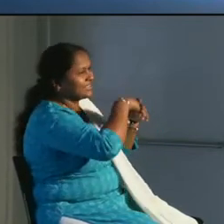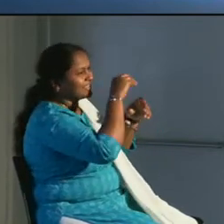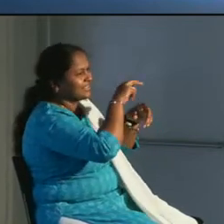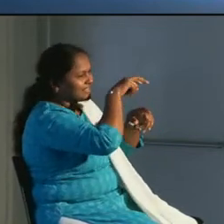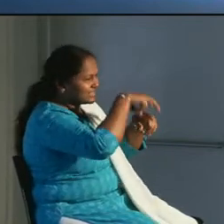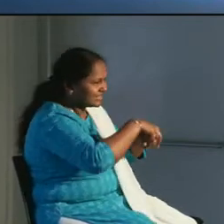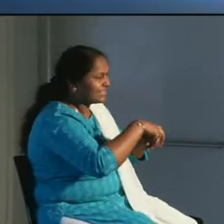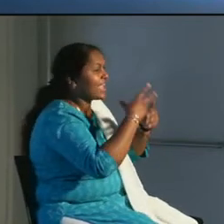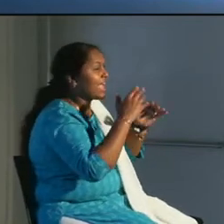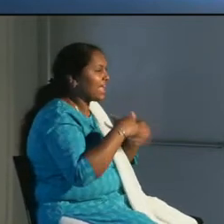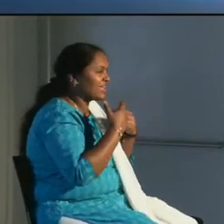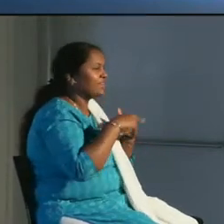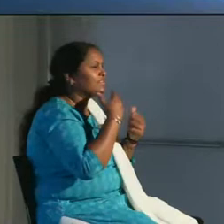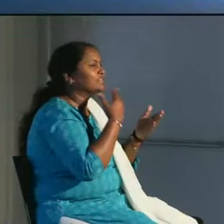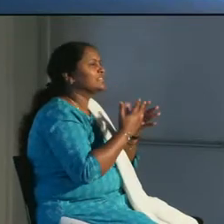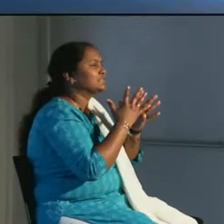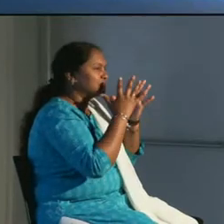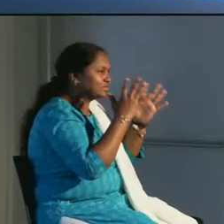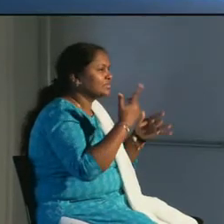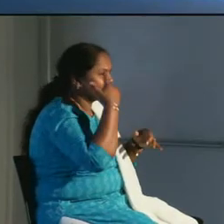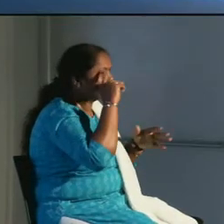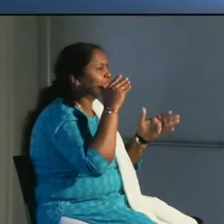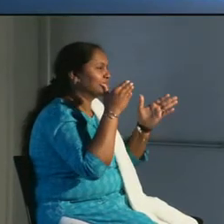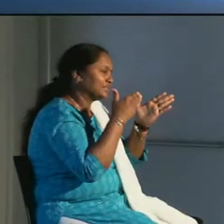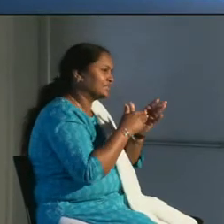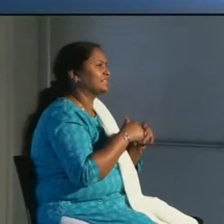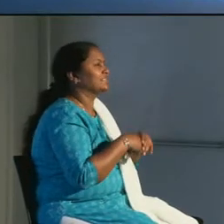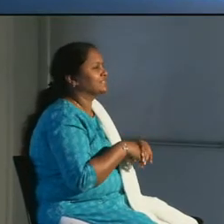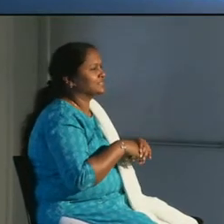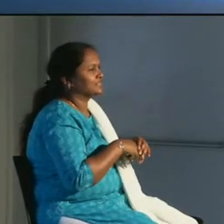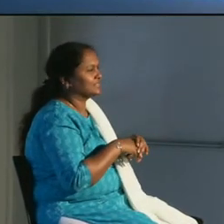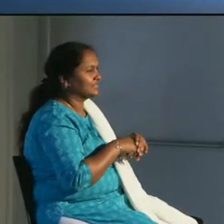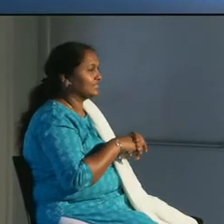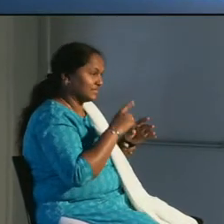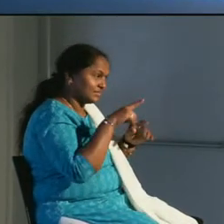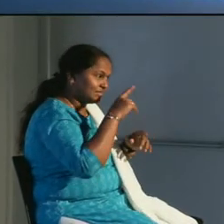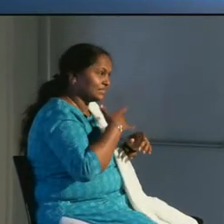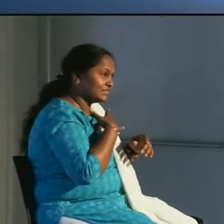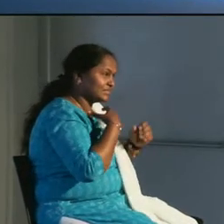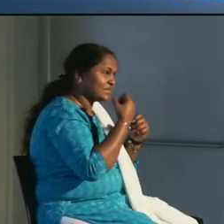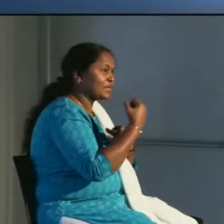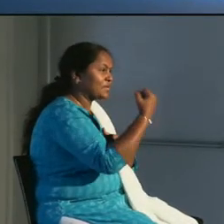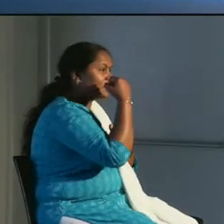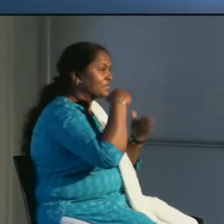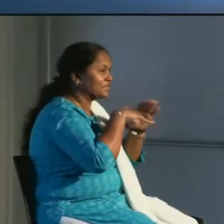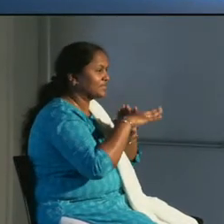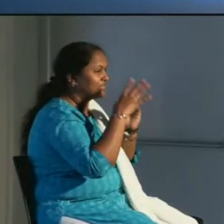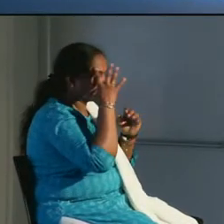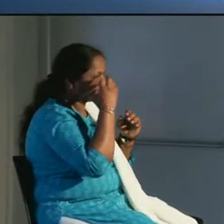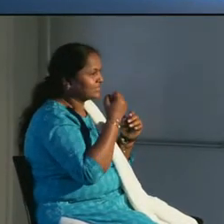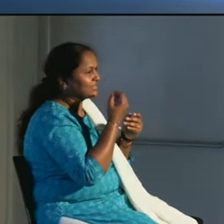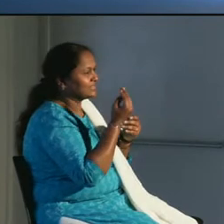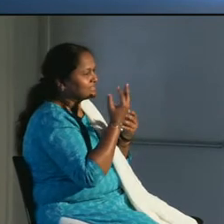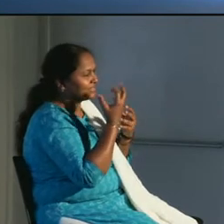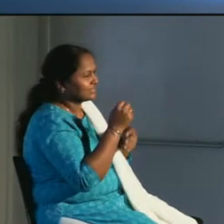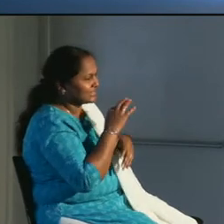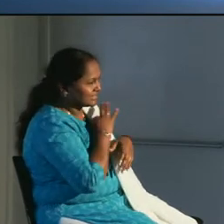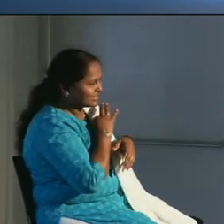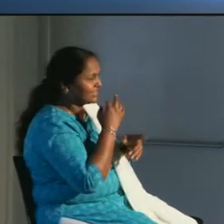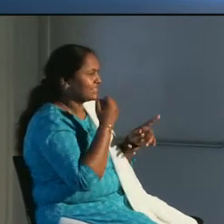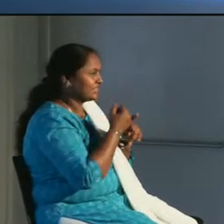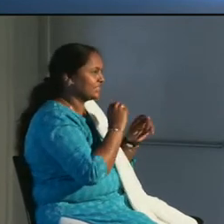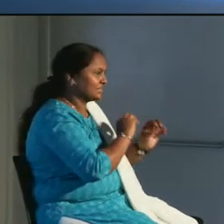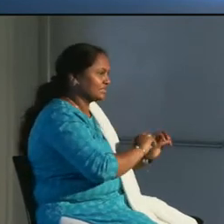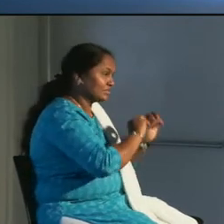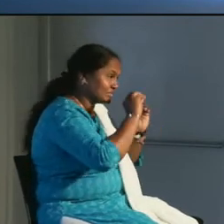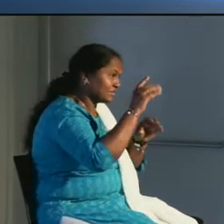from a wall. And thank you so much for it. You don't really realize the power of an image until someone actually, you know, hits it and